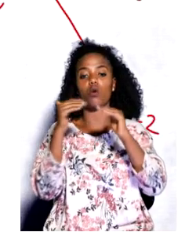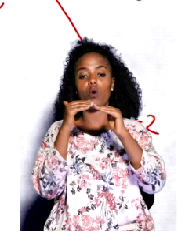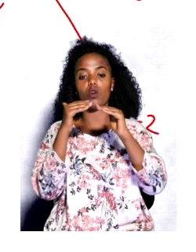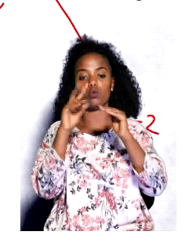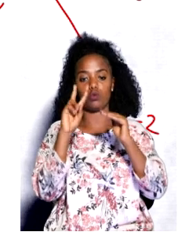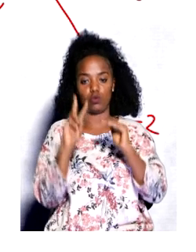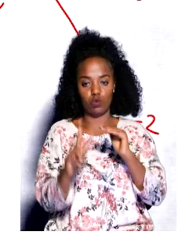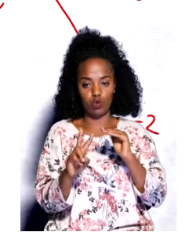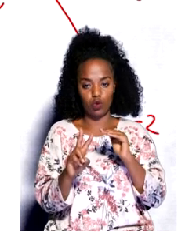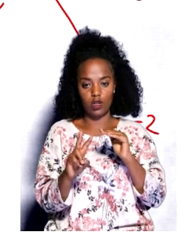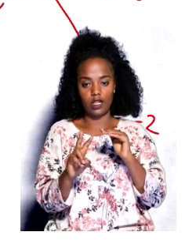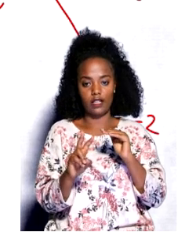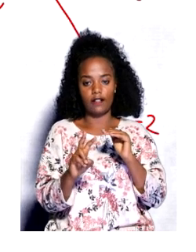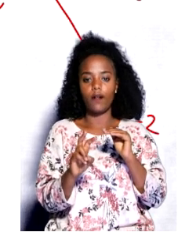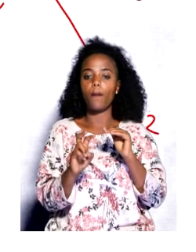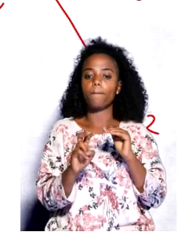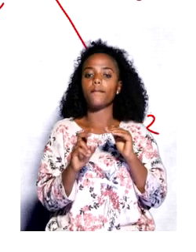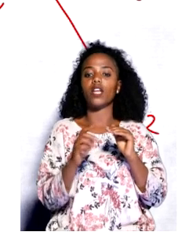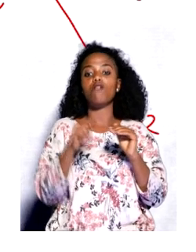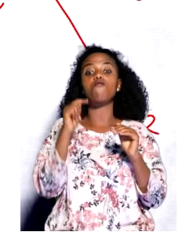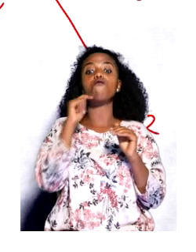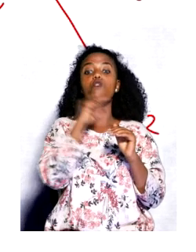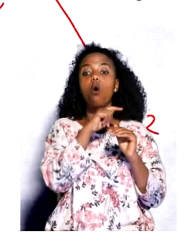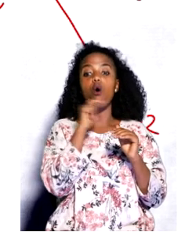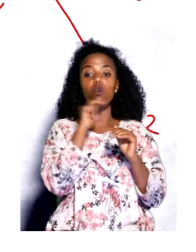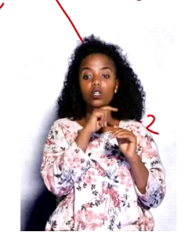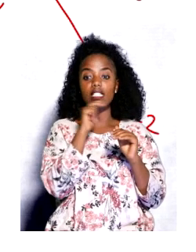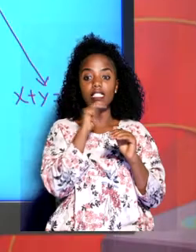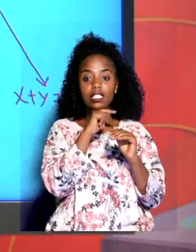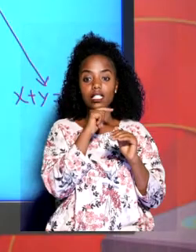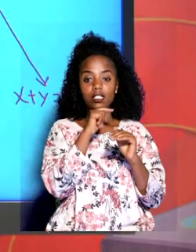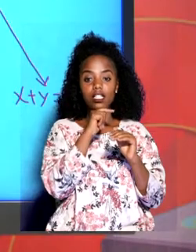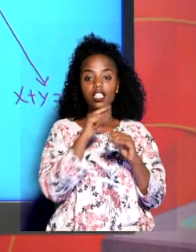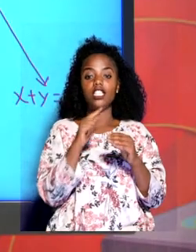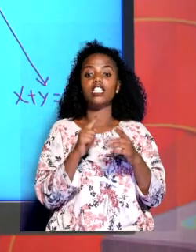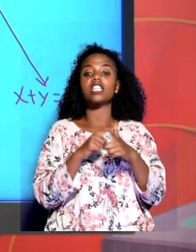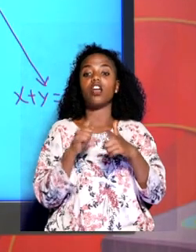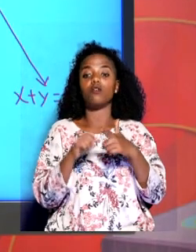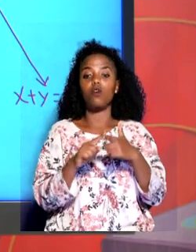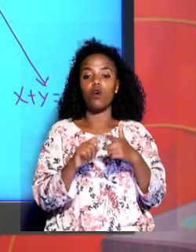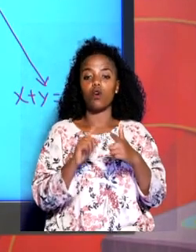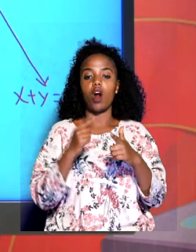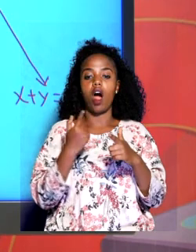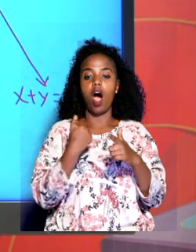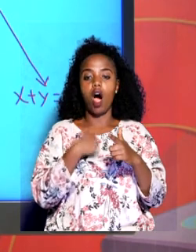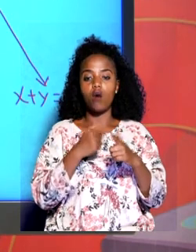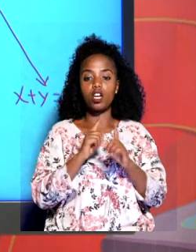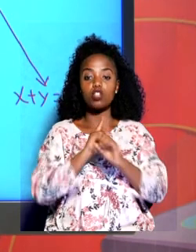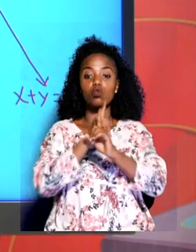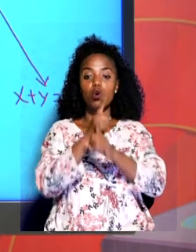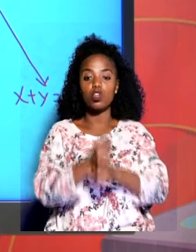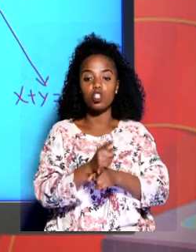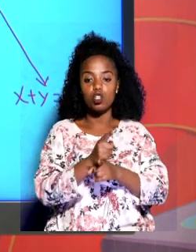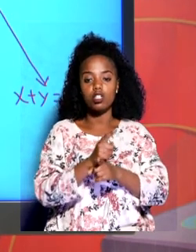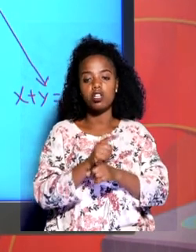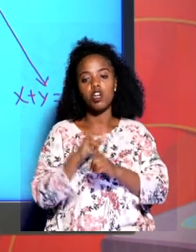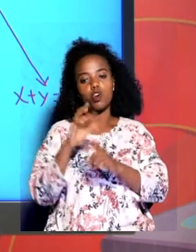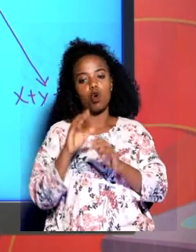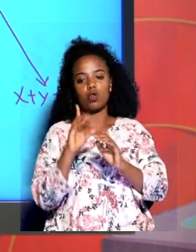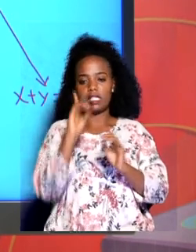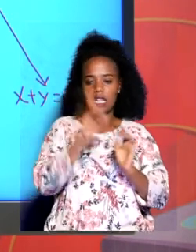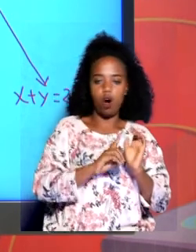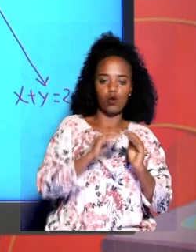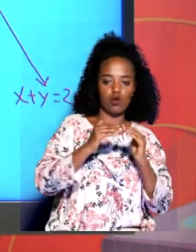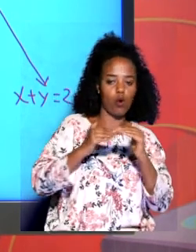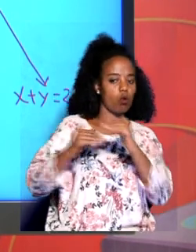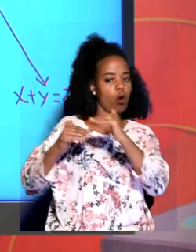0 greater than 2 is this false. Therefore, our solution region is not on this part, on the other part. It's on the other